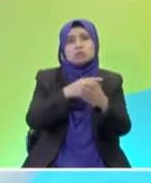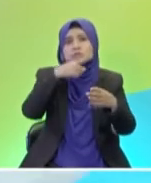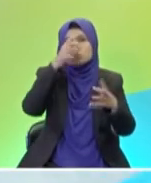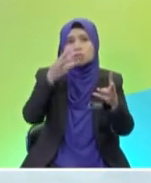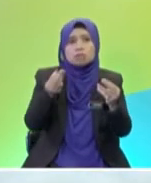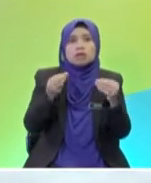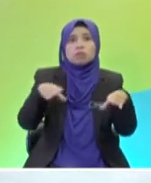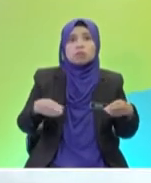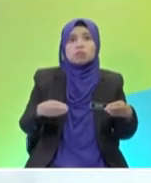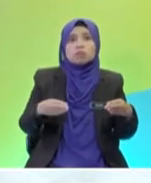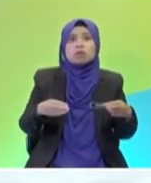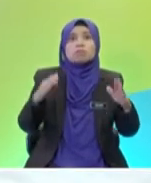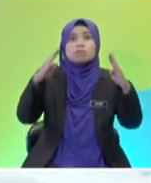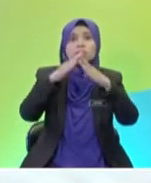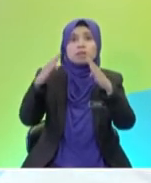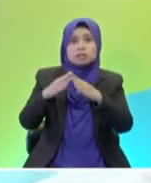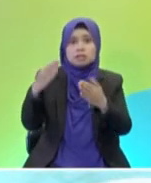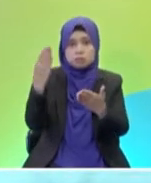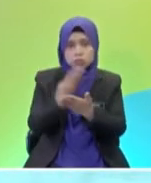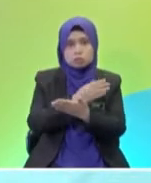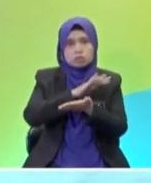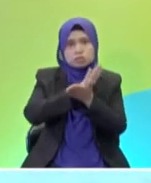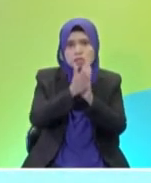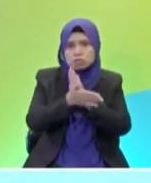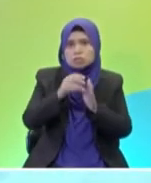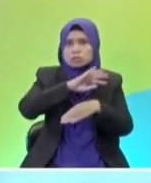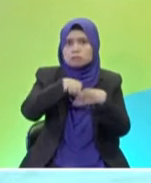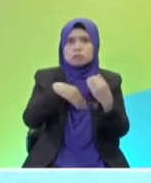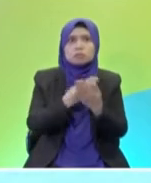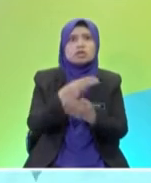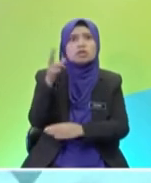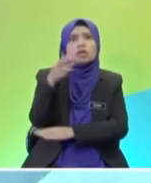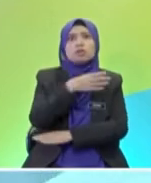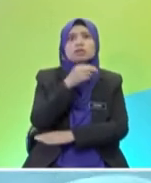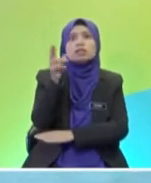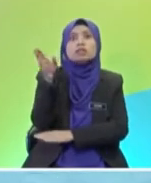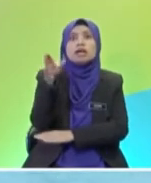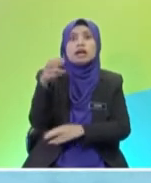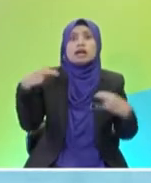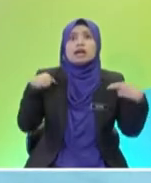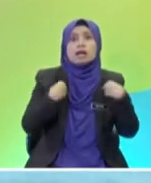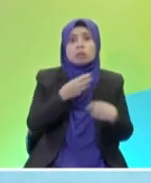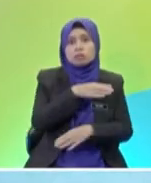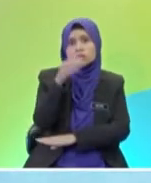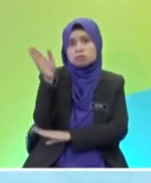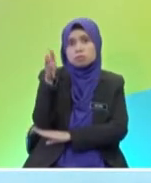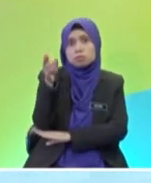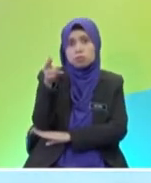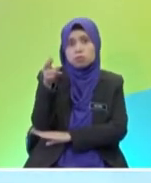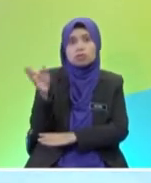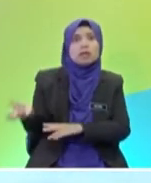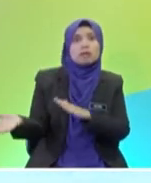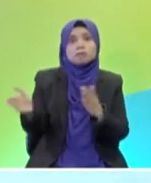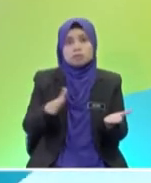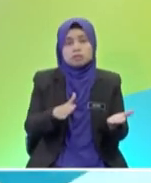okay? And these activities destroy the natural habitat of animals and plants. Okay. And the forests are also